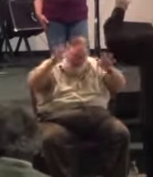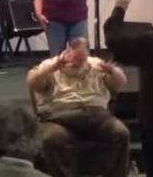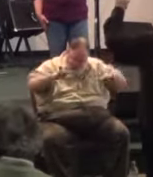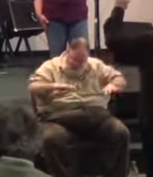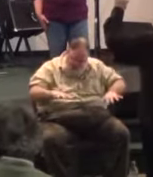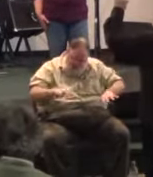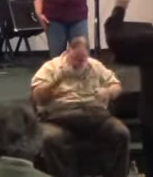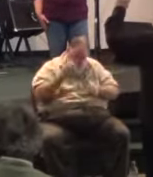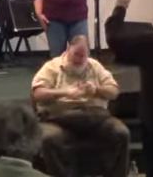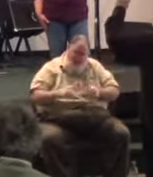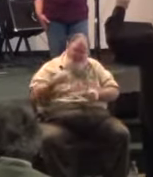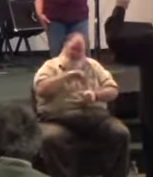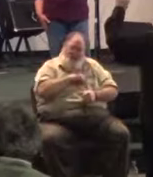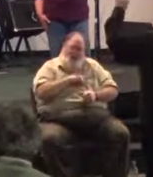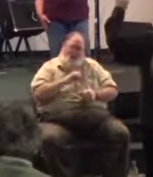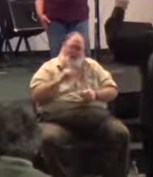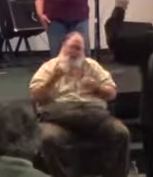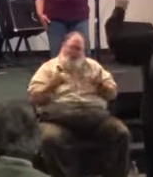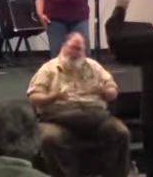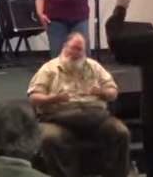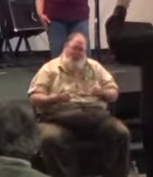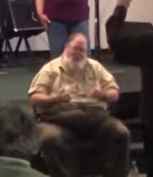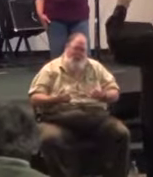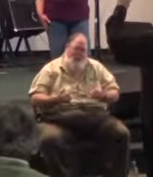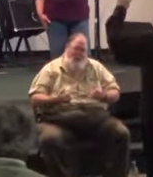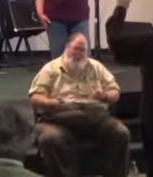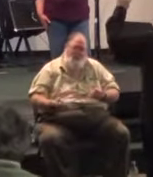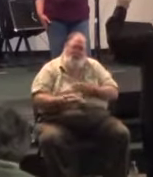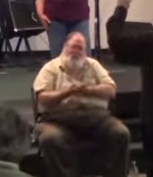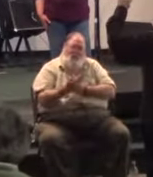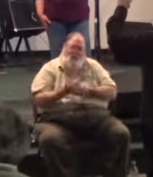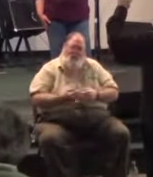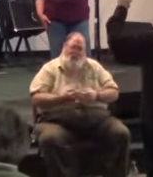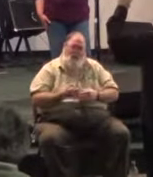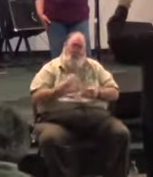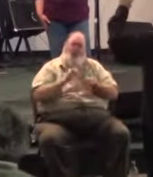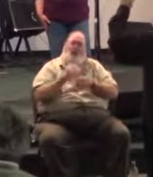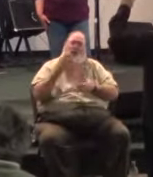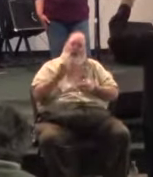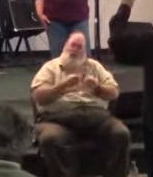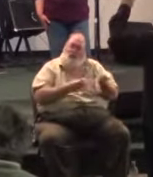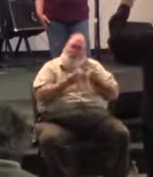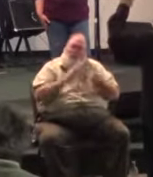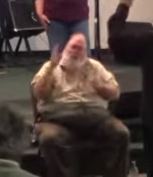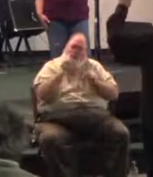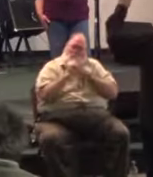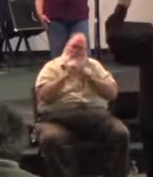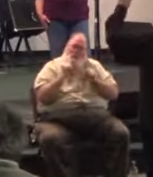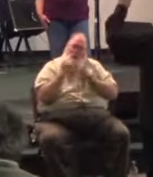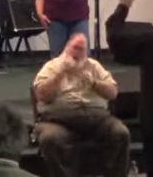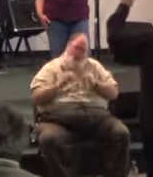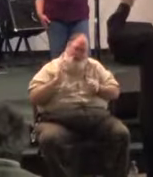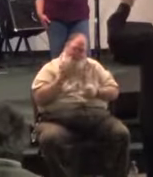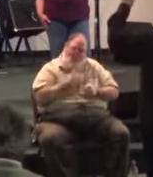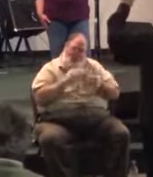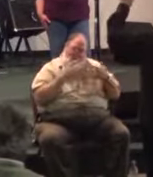over each and every one of us right where we're at this morning. That you'll minister your word to each one of our hearts